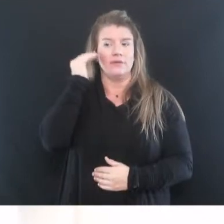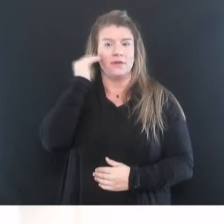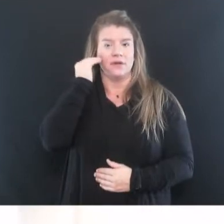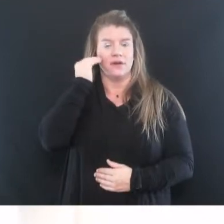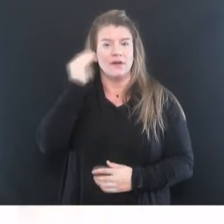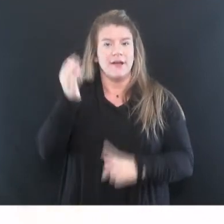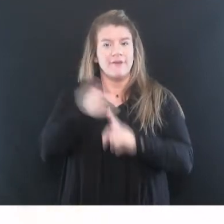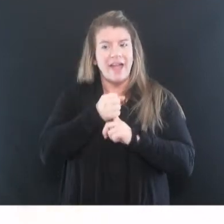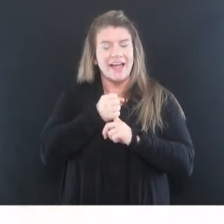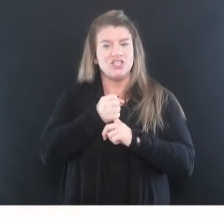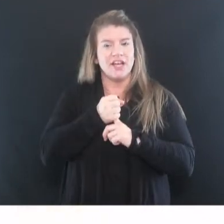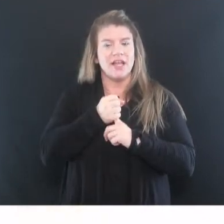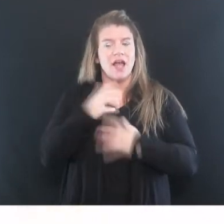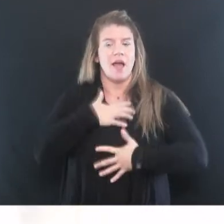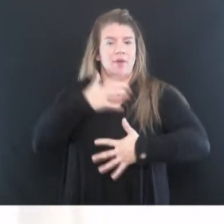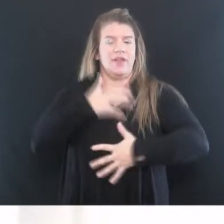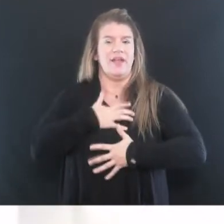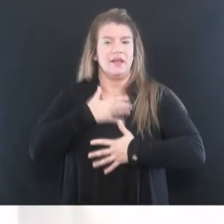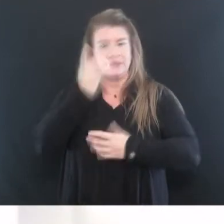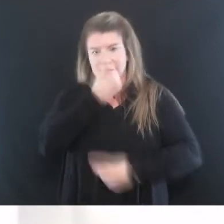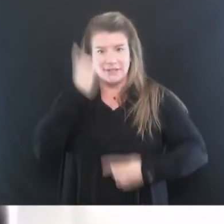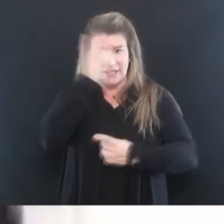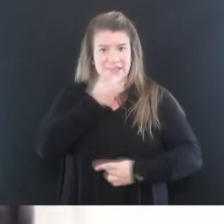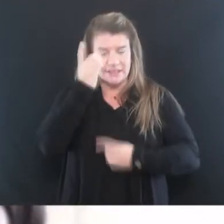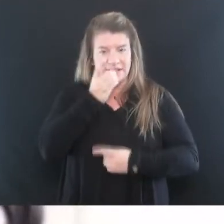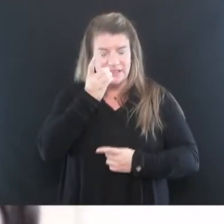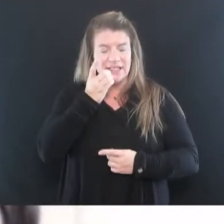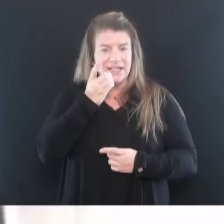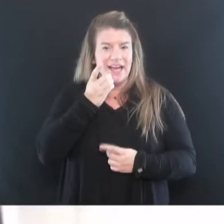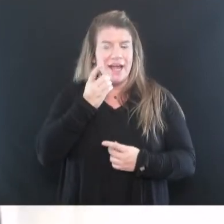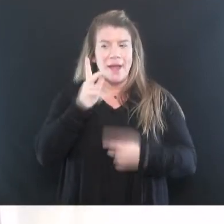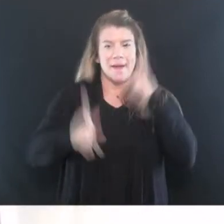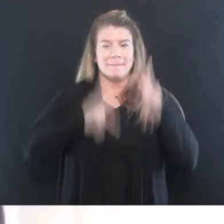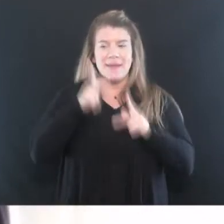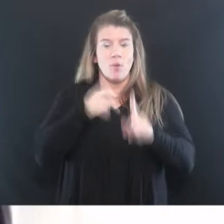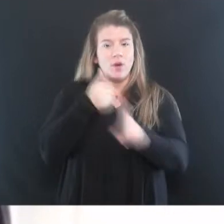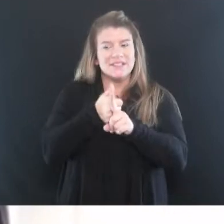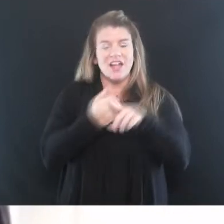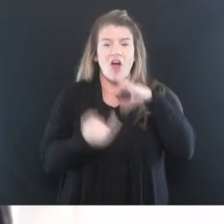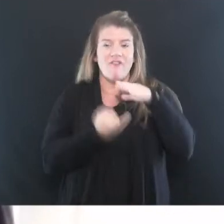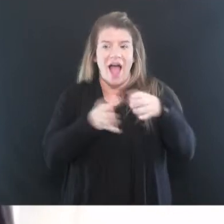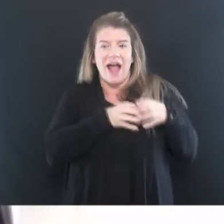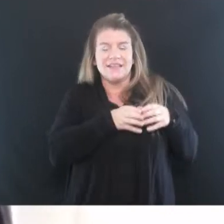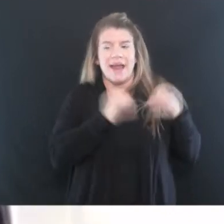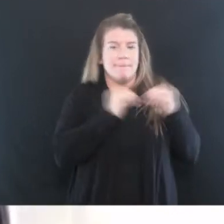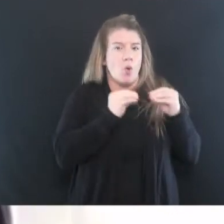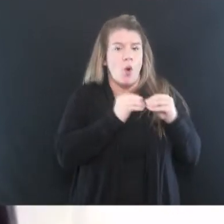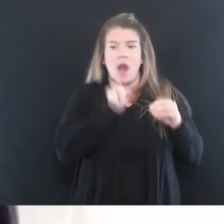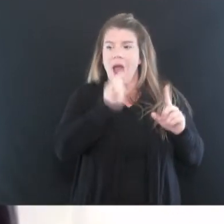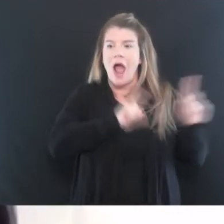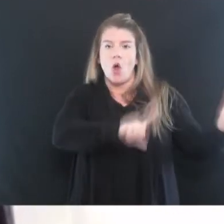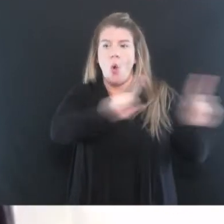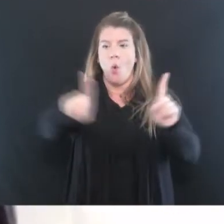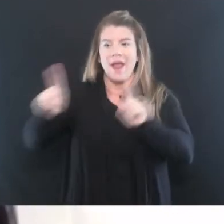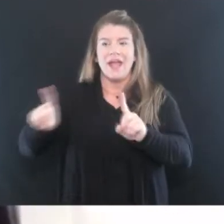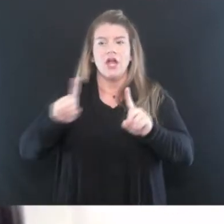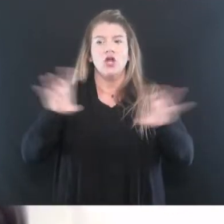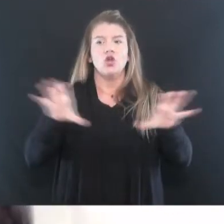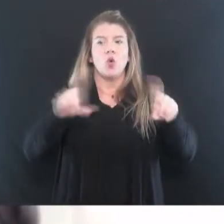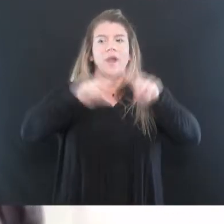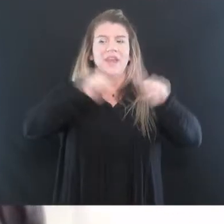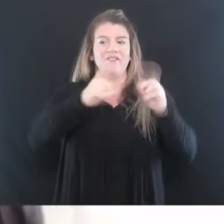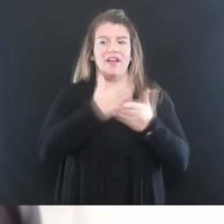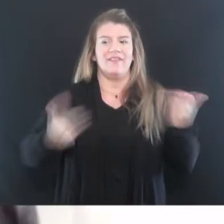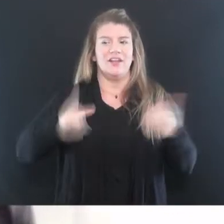catching a respiratory disease, I think, and people were self-isolating more. They were not out and about doing things that they normally